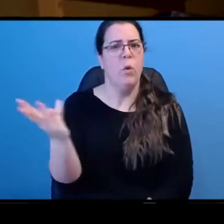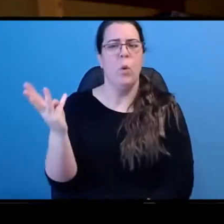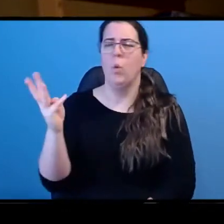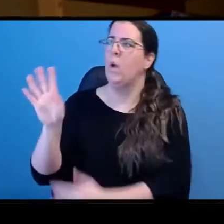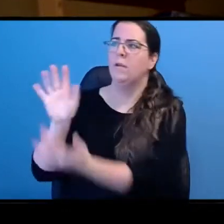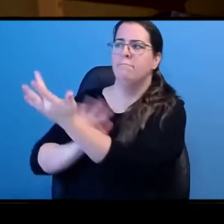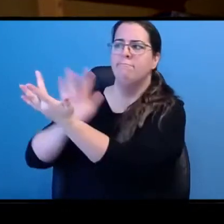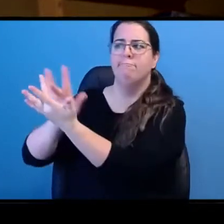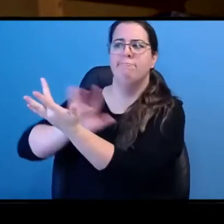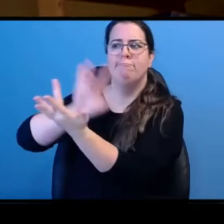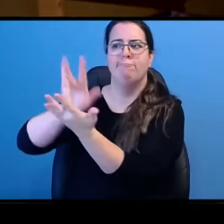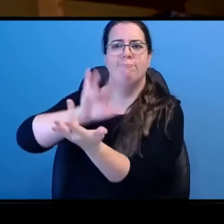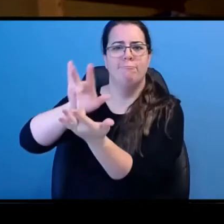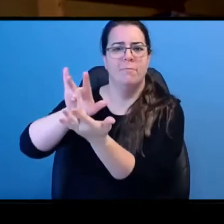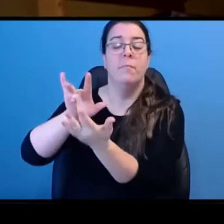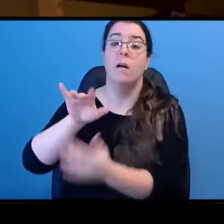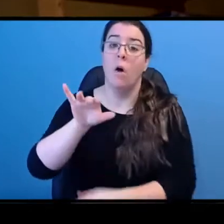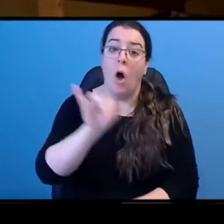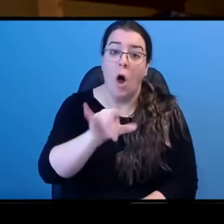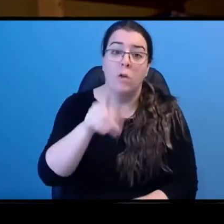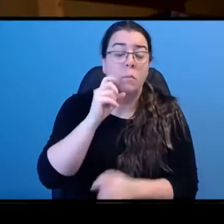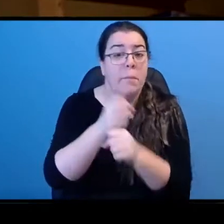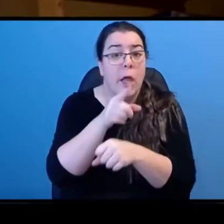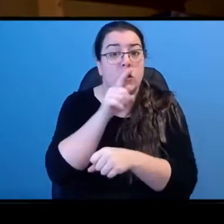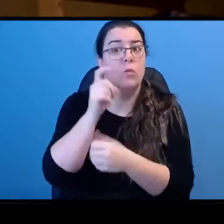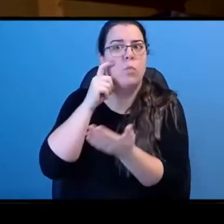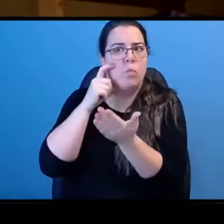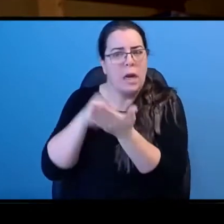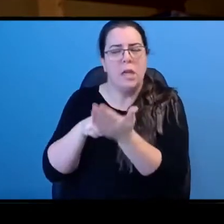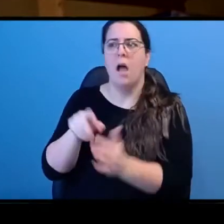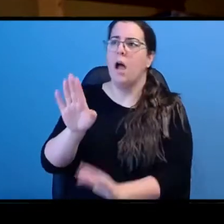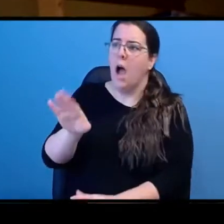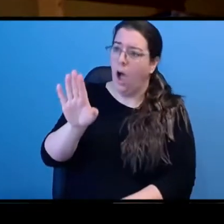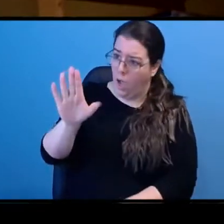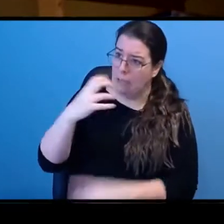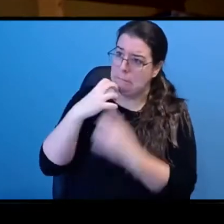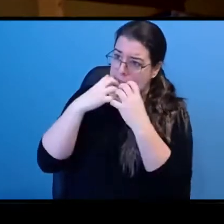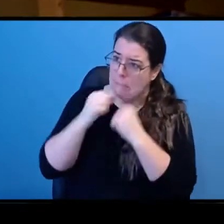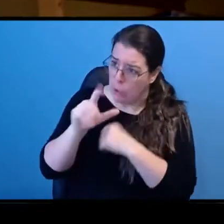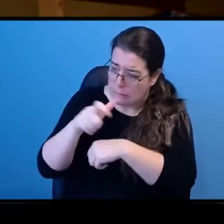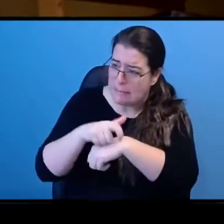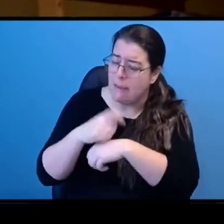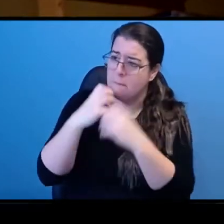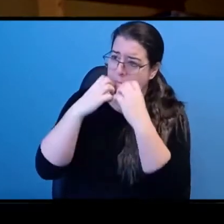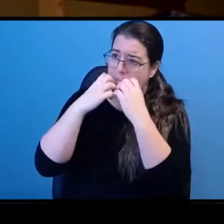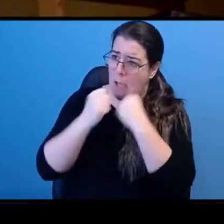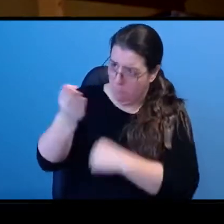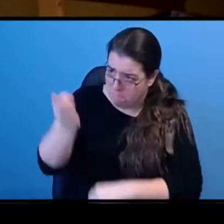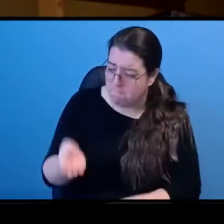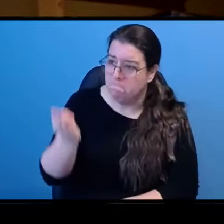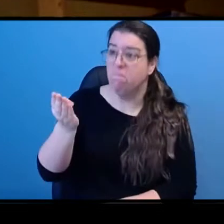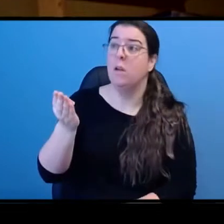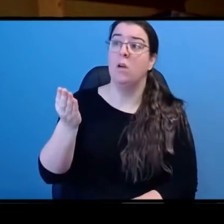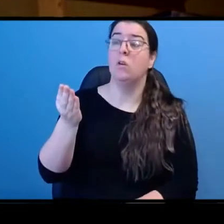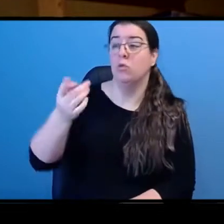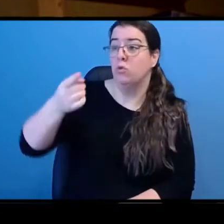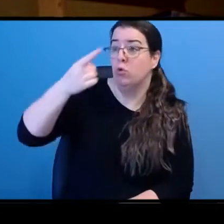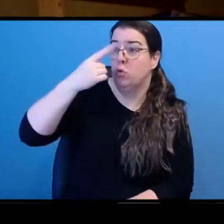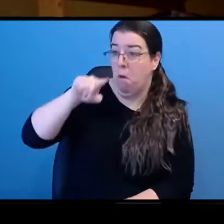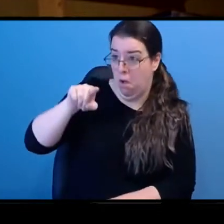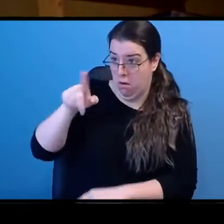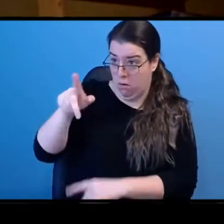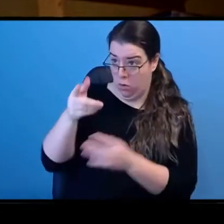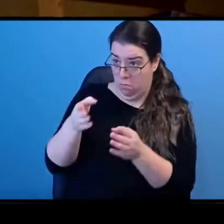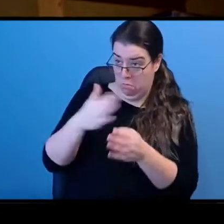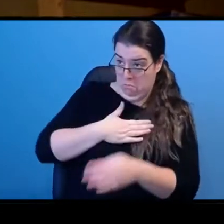acknowledge that, their time is valuable, and ask if it's okay if you circle back to them at a set time, whether a week or two